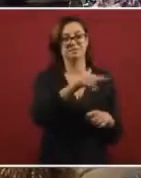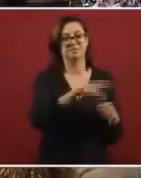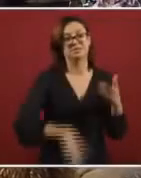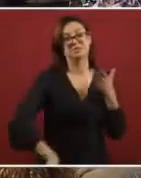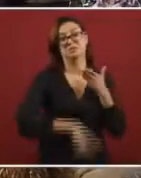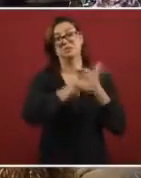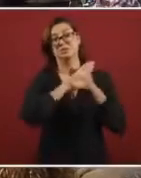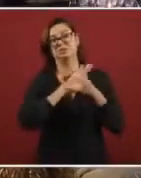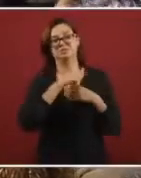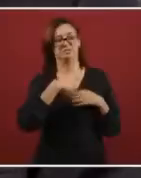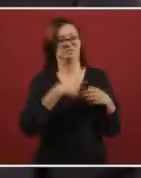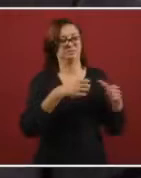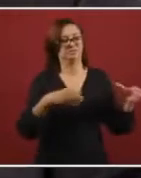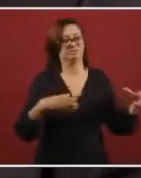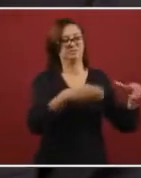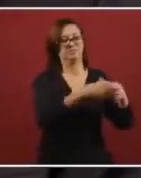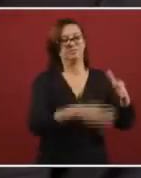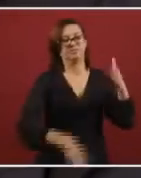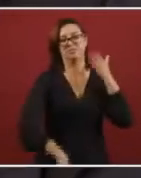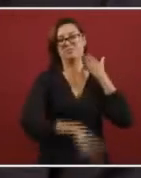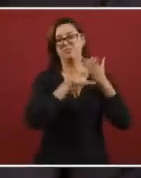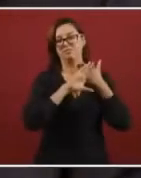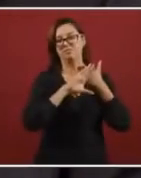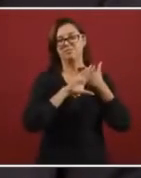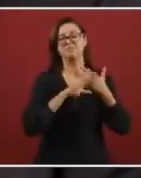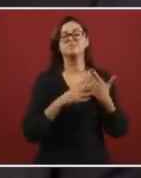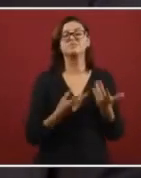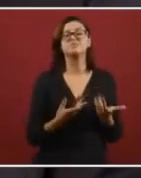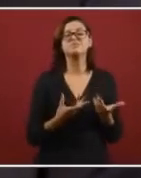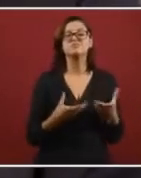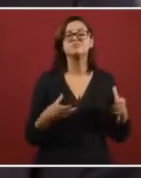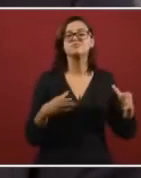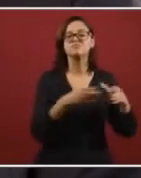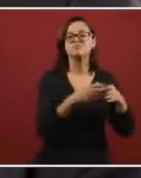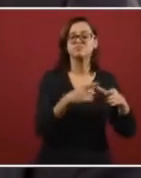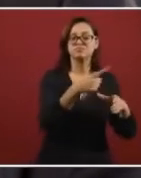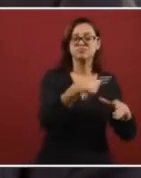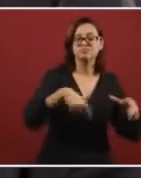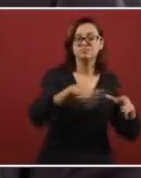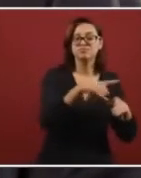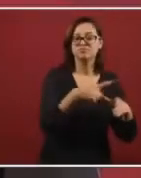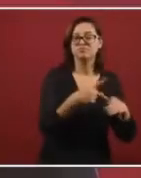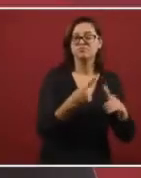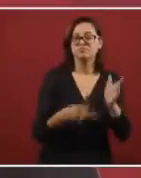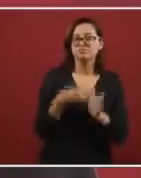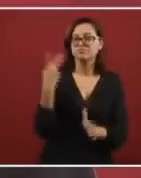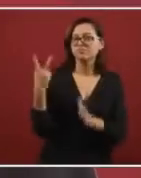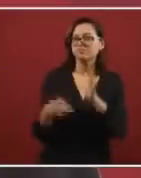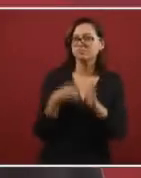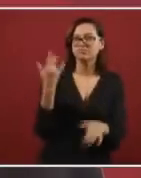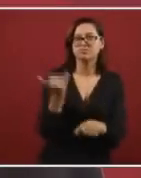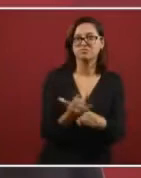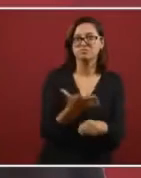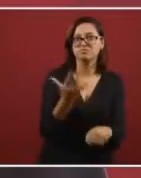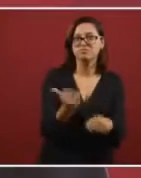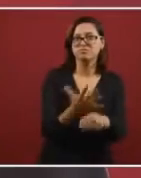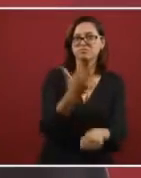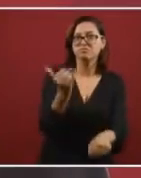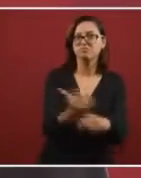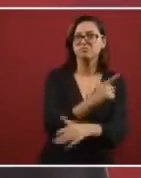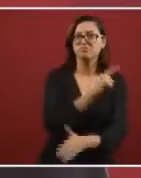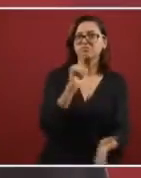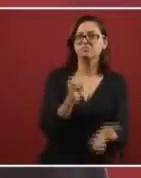adversaries of ours. Que, se han dedicado they've dedicated themselves to sabotaging us